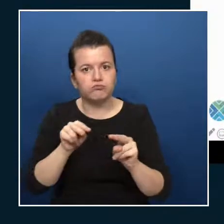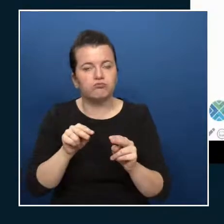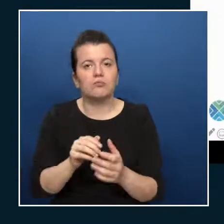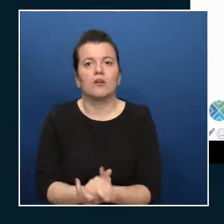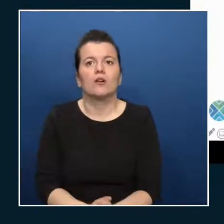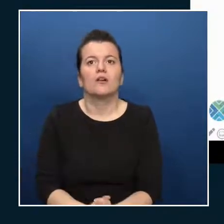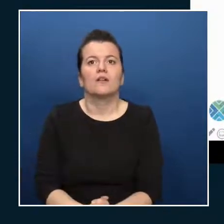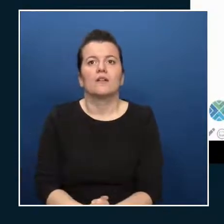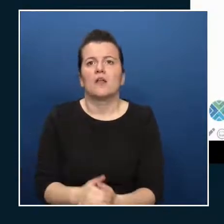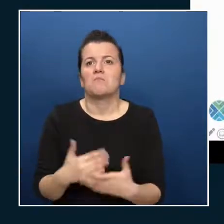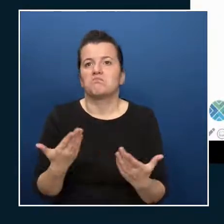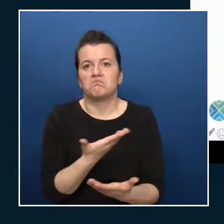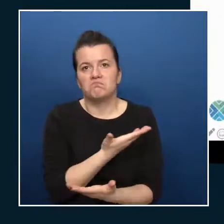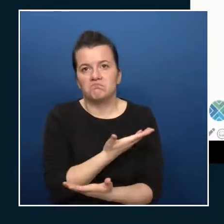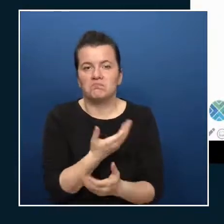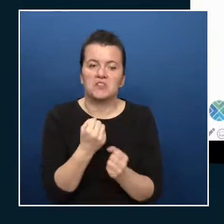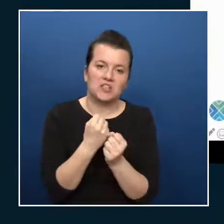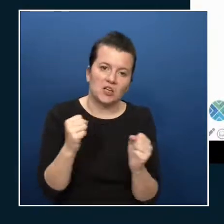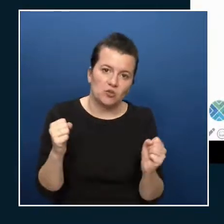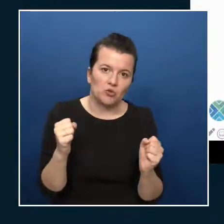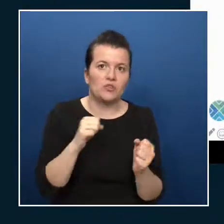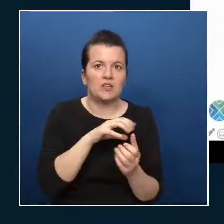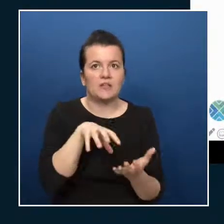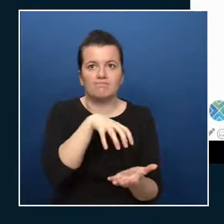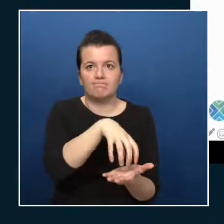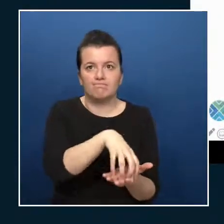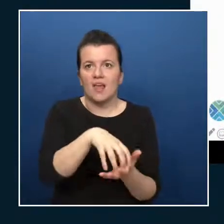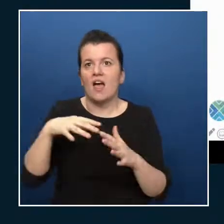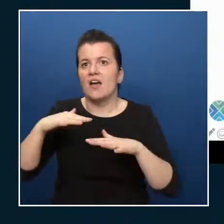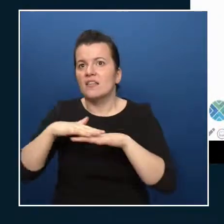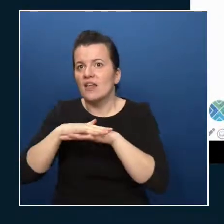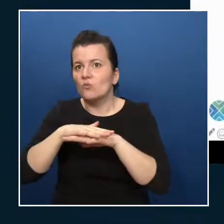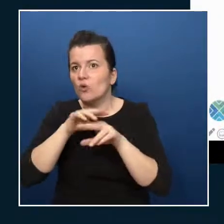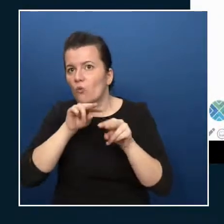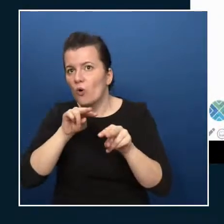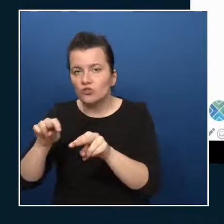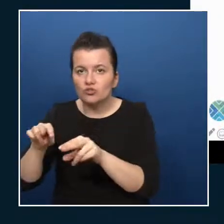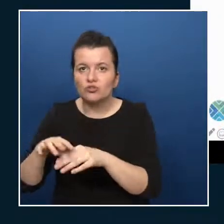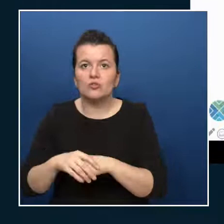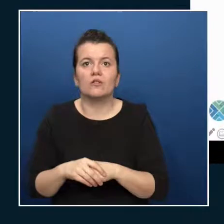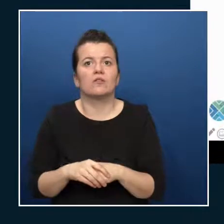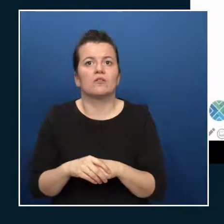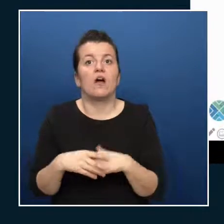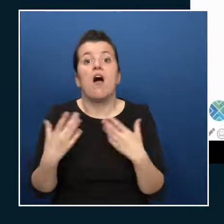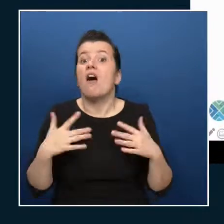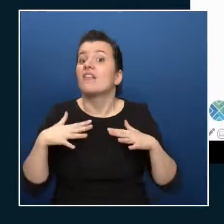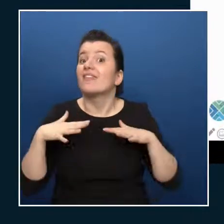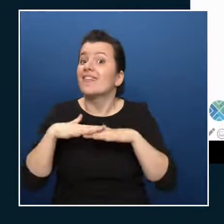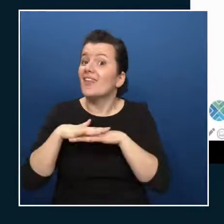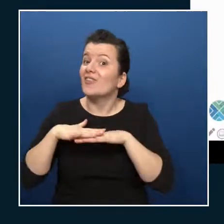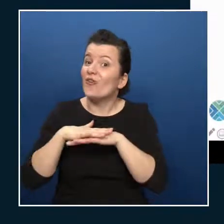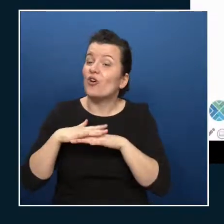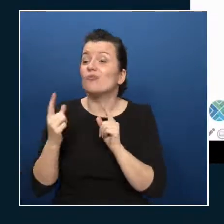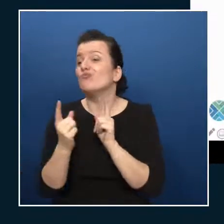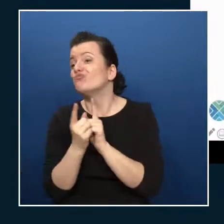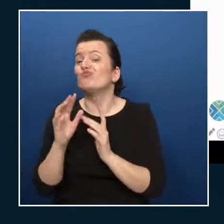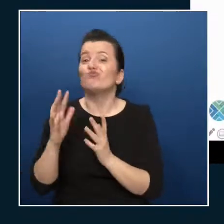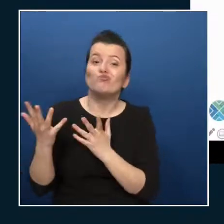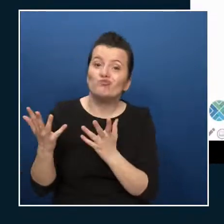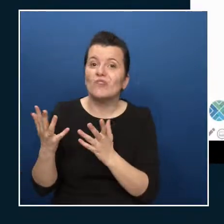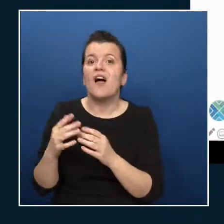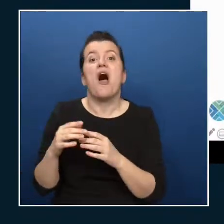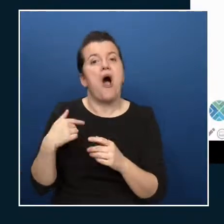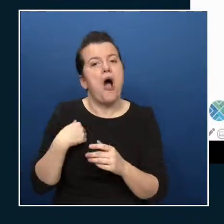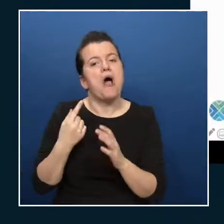What else? Security center, network watcher, something you can include. You have to think about networking, like, hey, I'm going for a hub and spoke connectivity